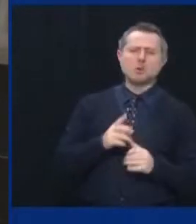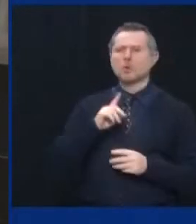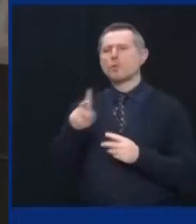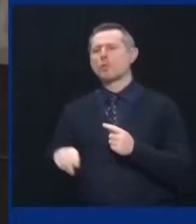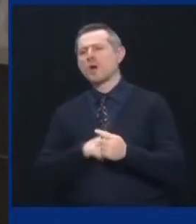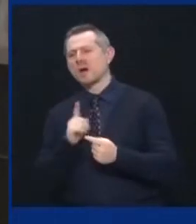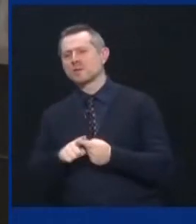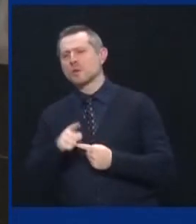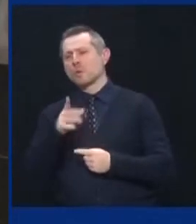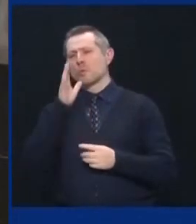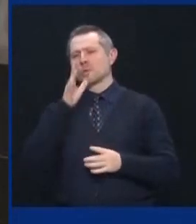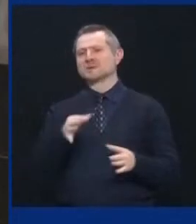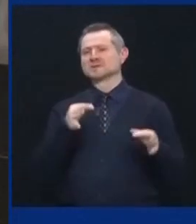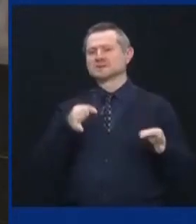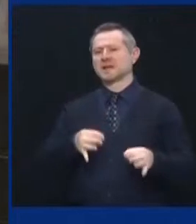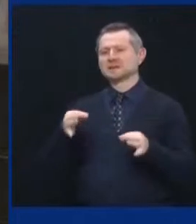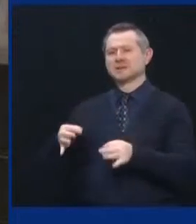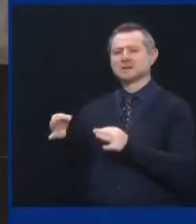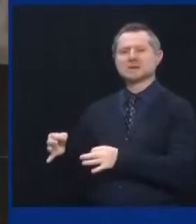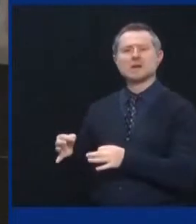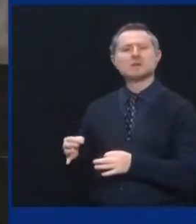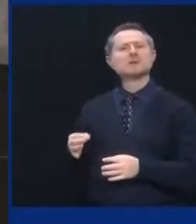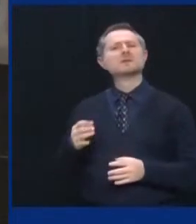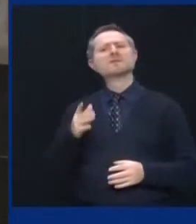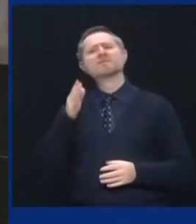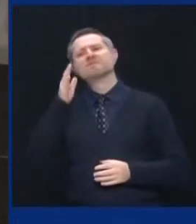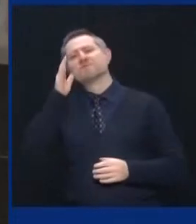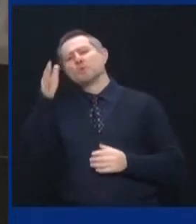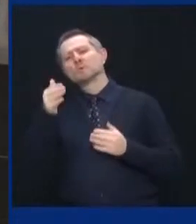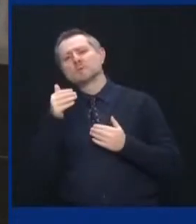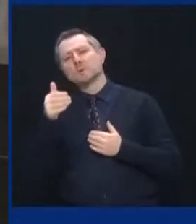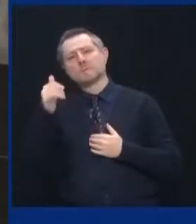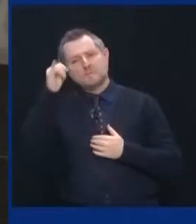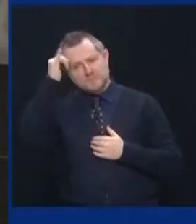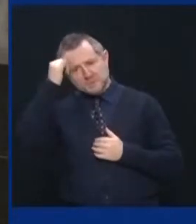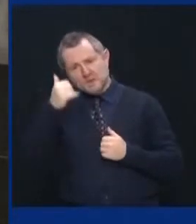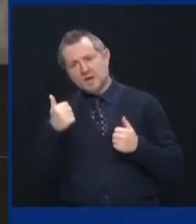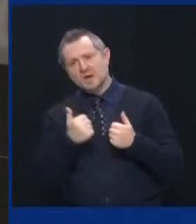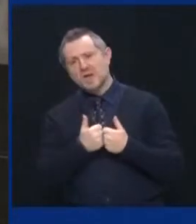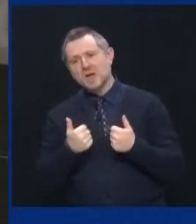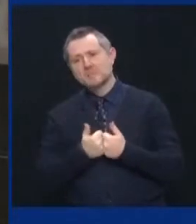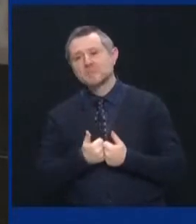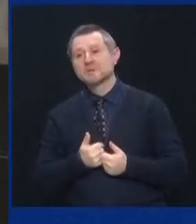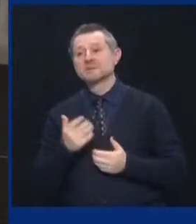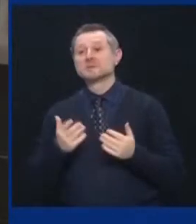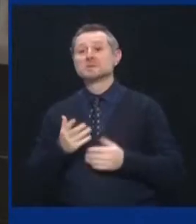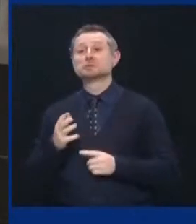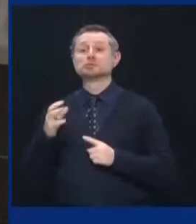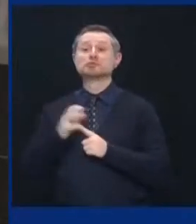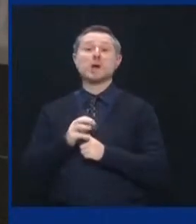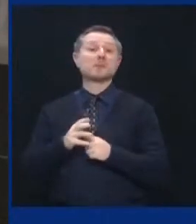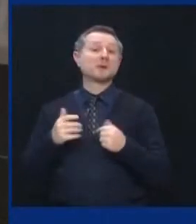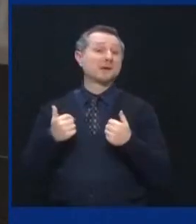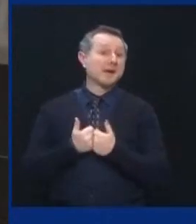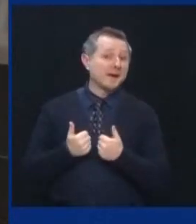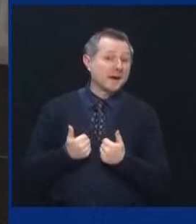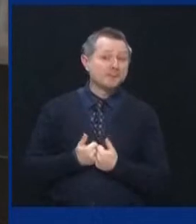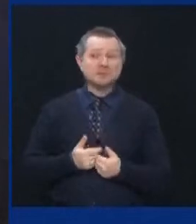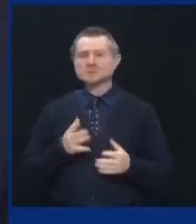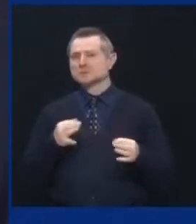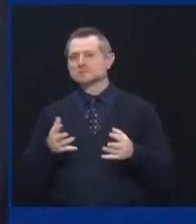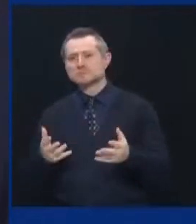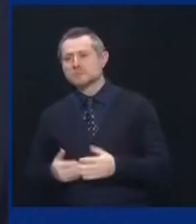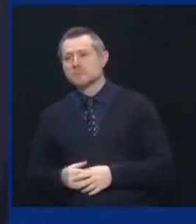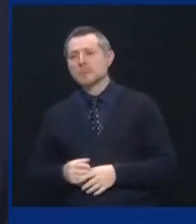determination as to future Bills home playoff games in the divisional or championship round? Well, first of